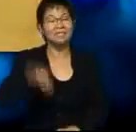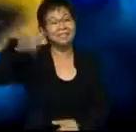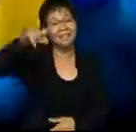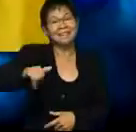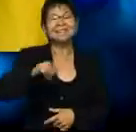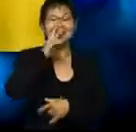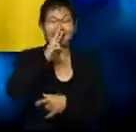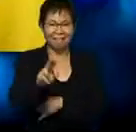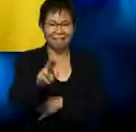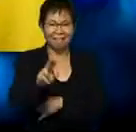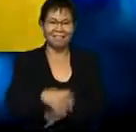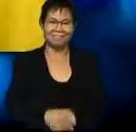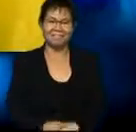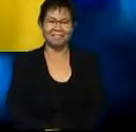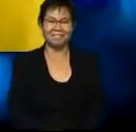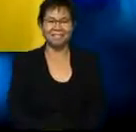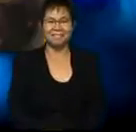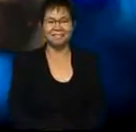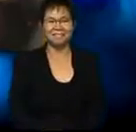Yes, they are.